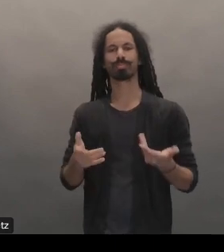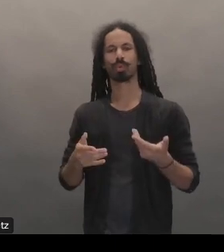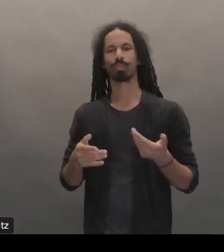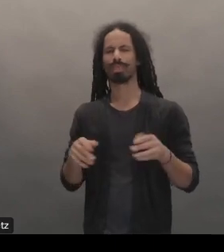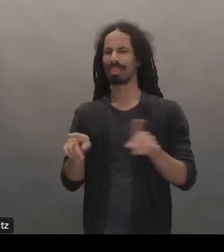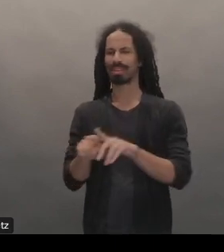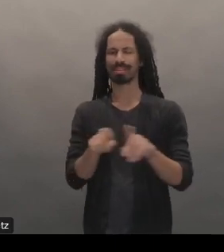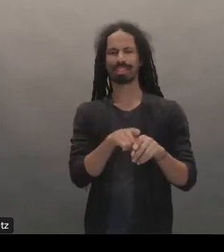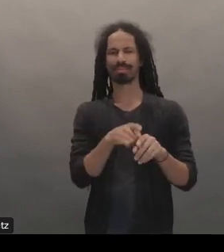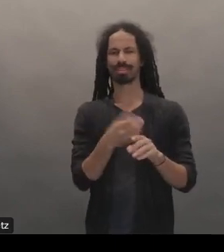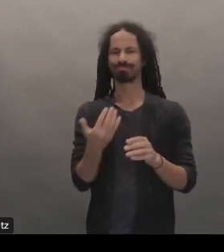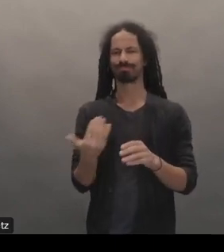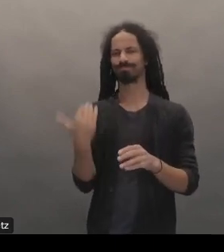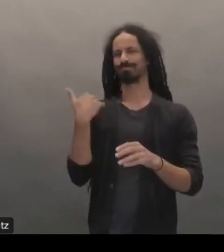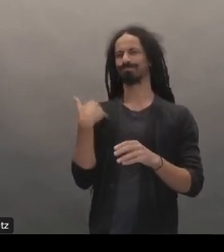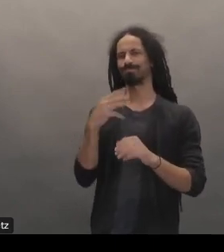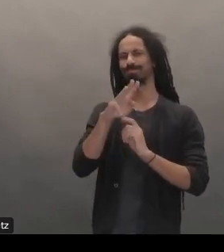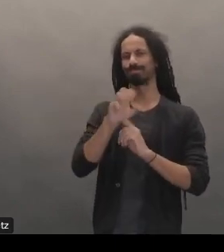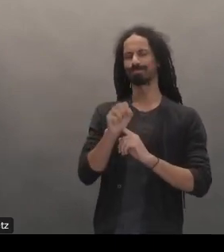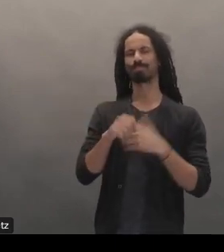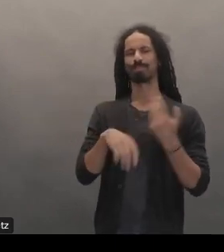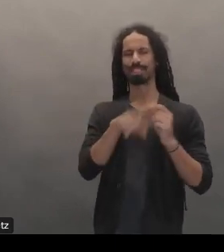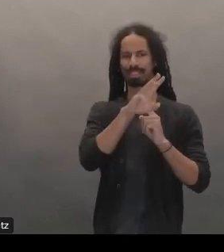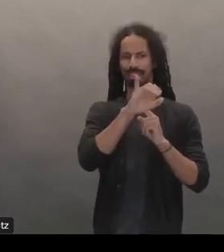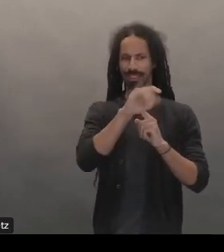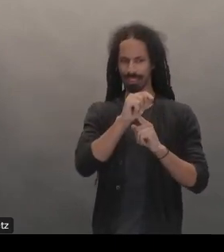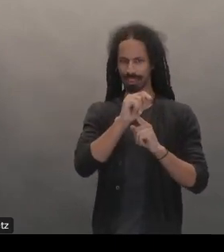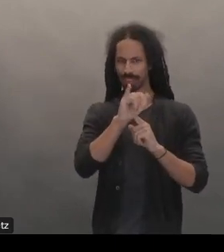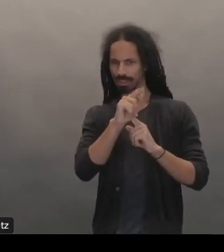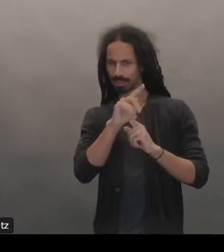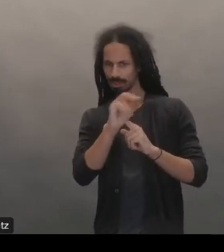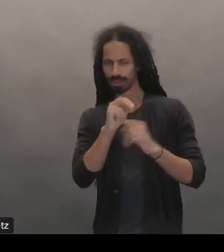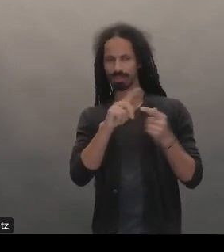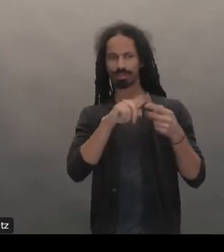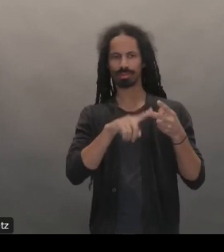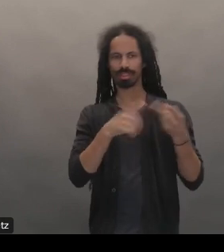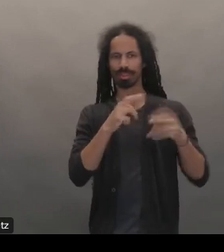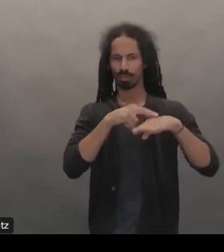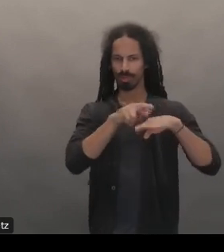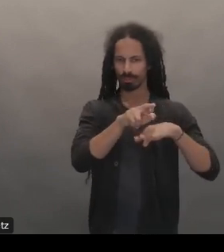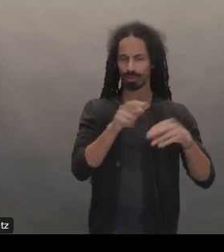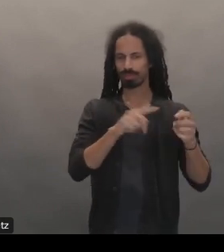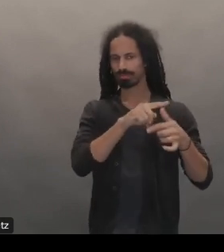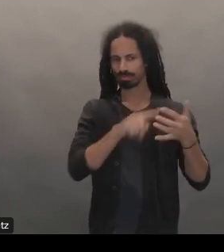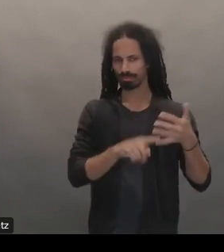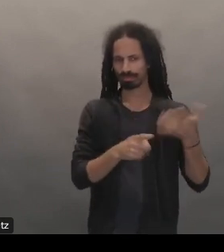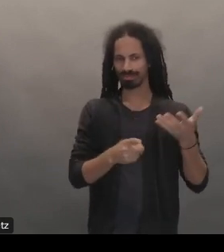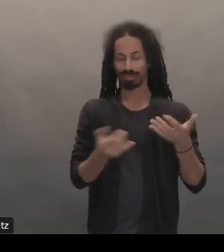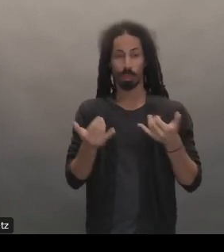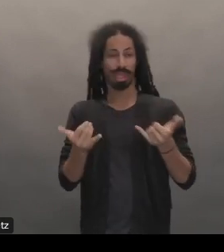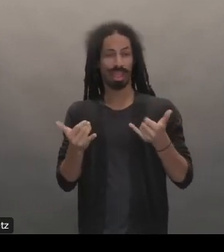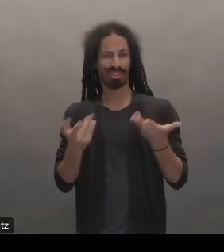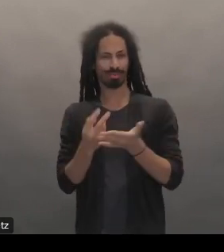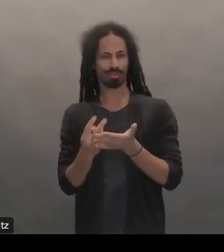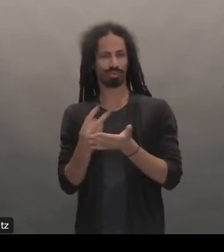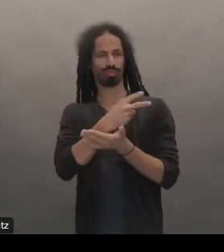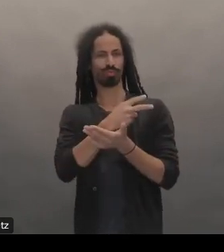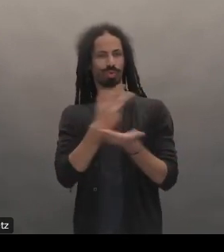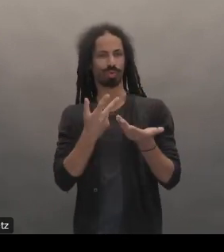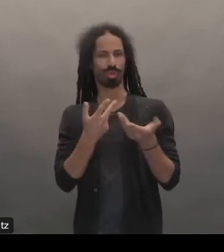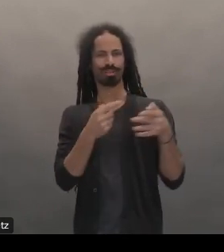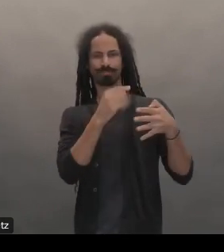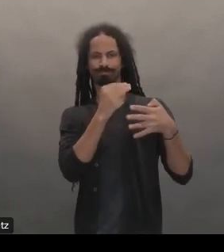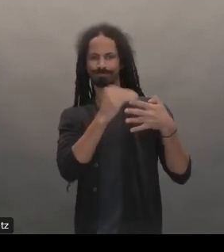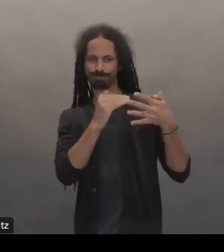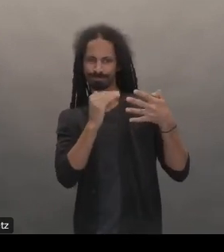been introduced as well as references. So this is just a quick review of kind of the parts of APA that this workshop series